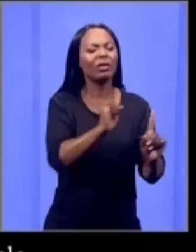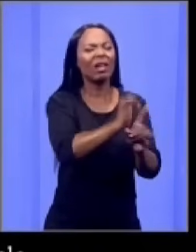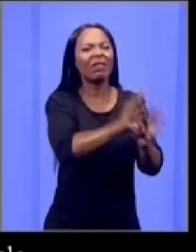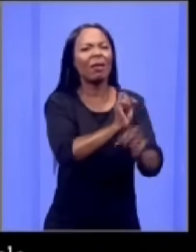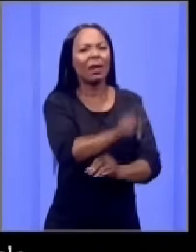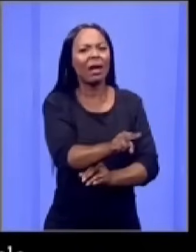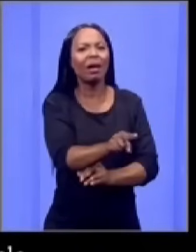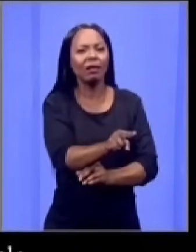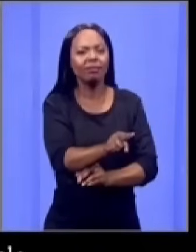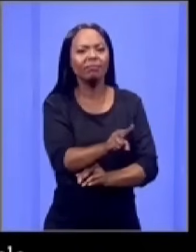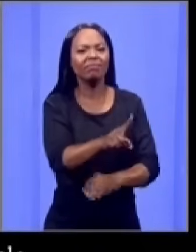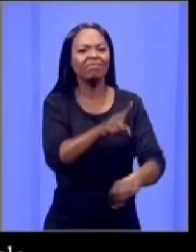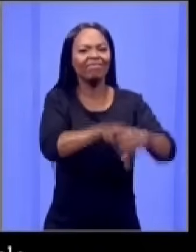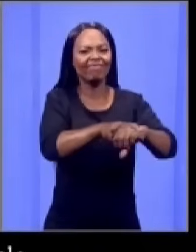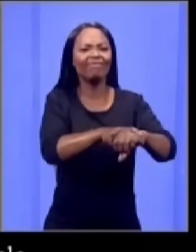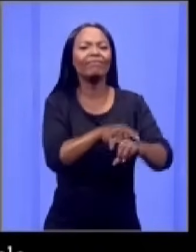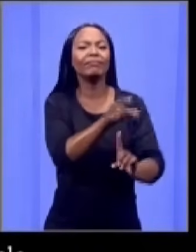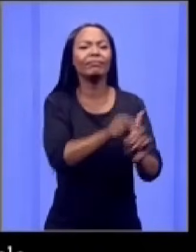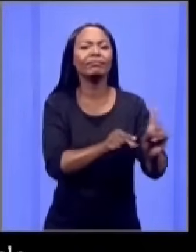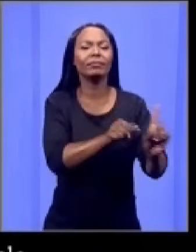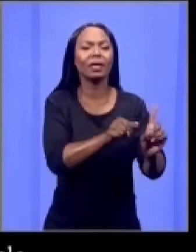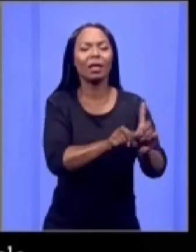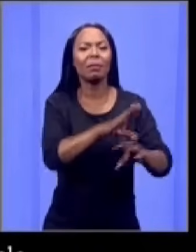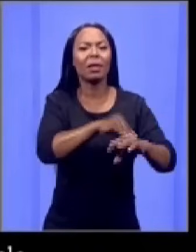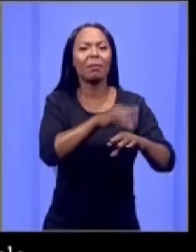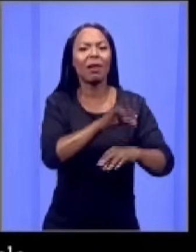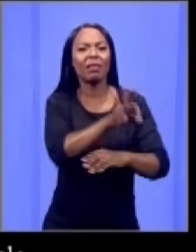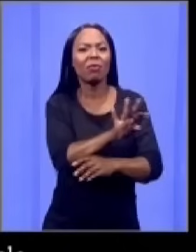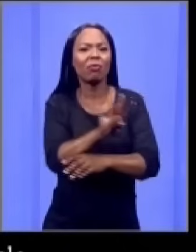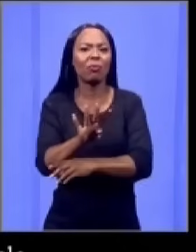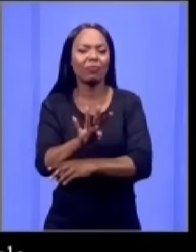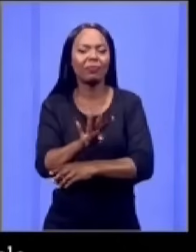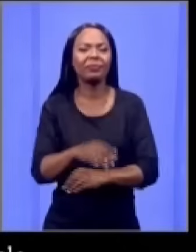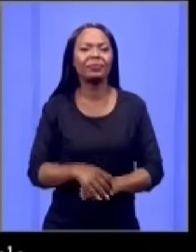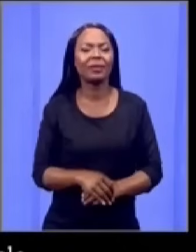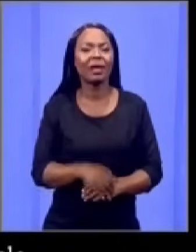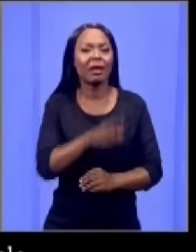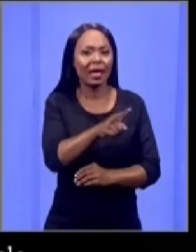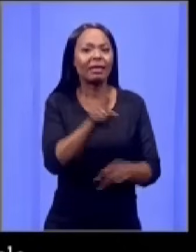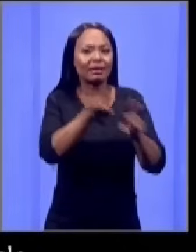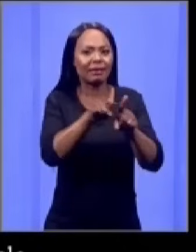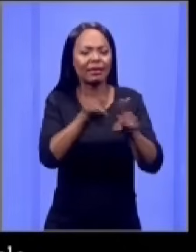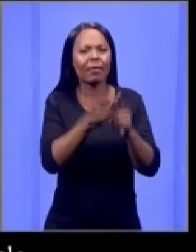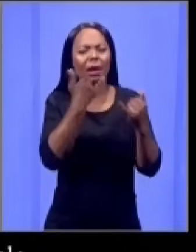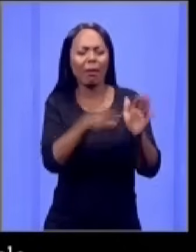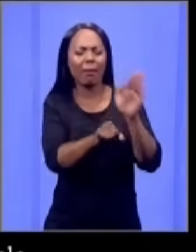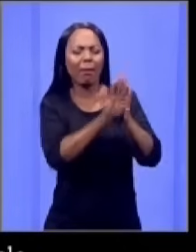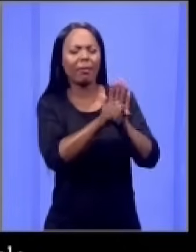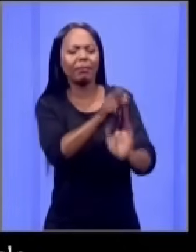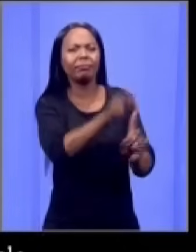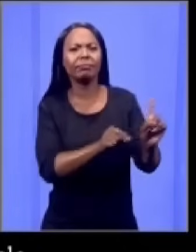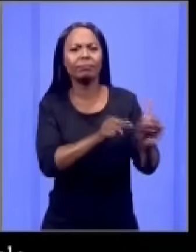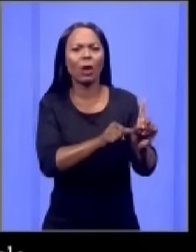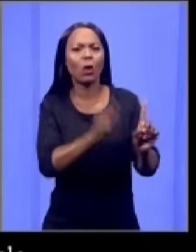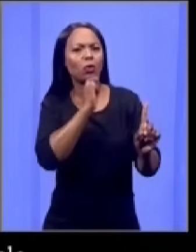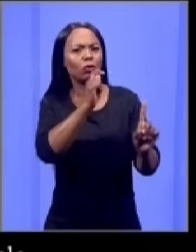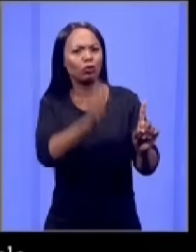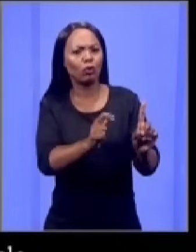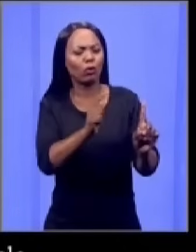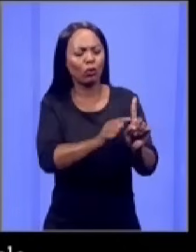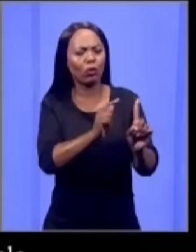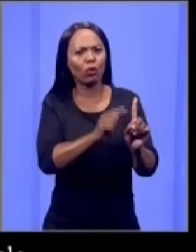ba kwalla yena mmelaelwa ya dilemong tse 34 eo re rona ha re fumana re thola hore motswadi